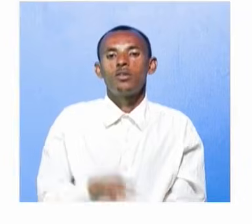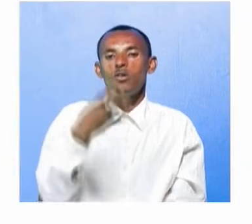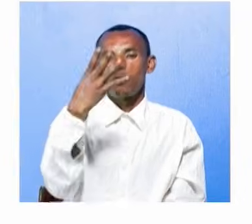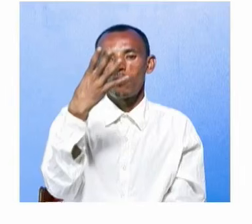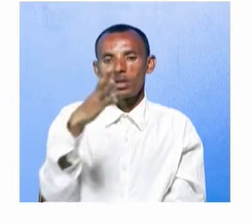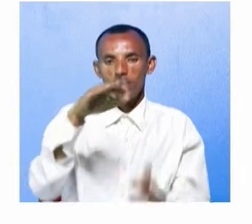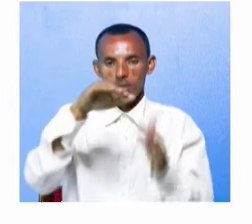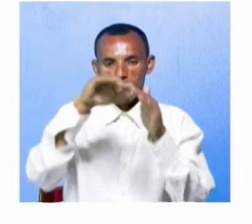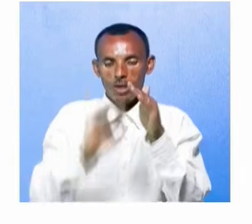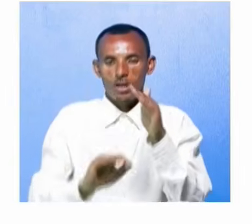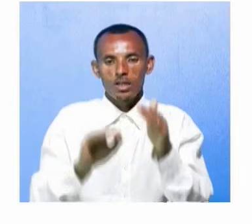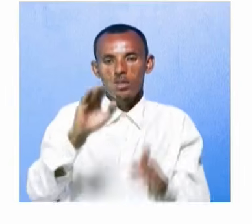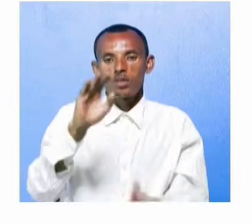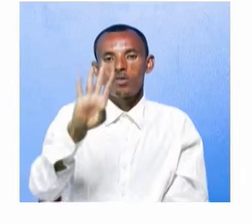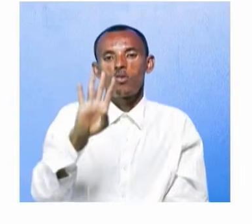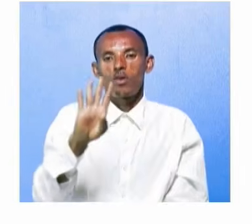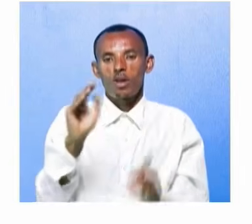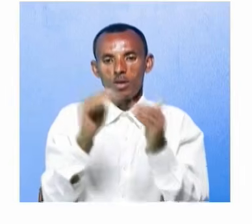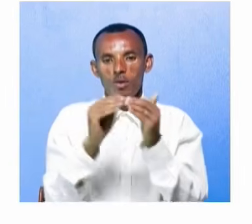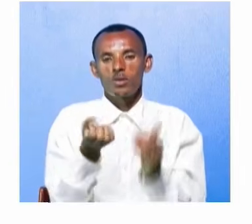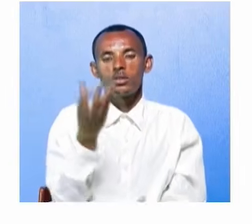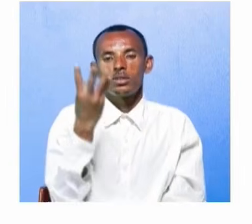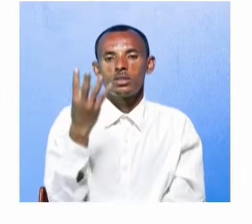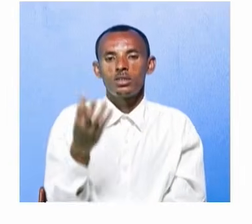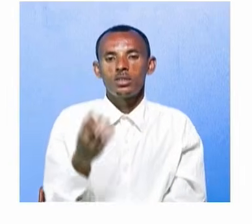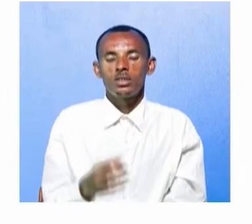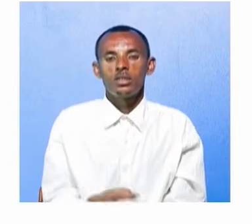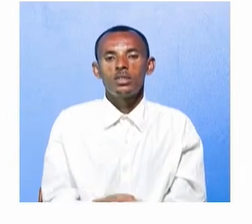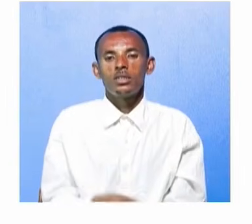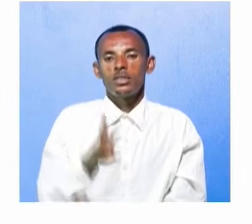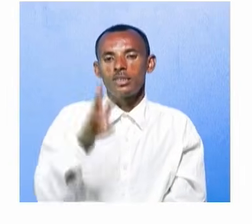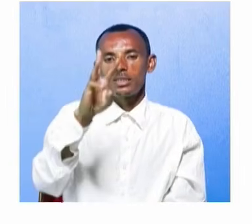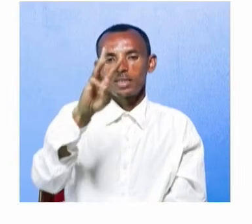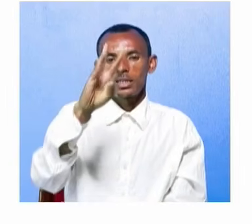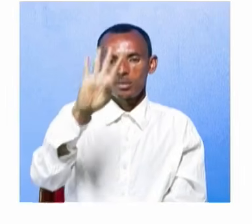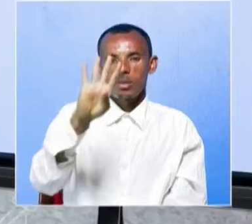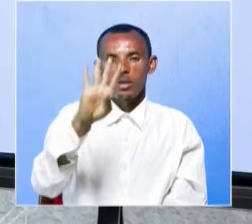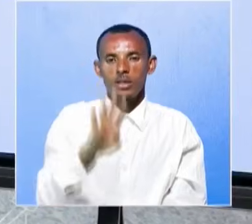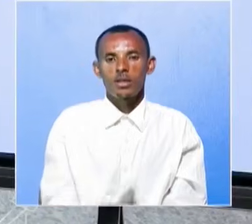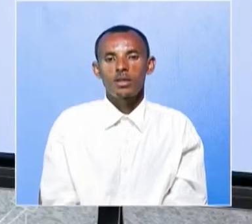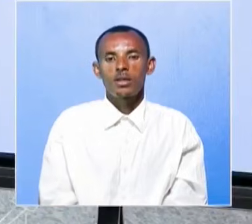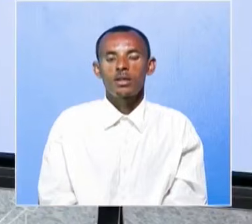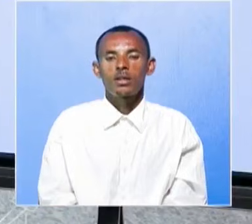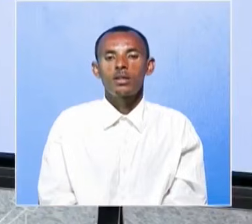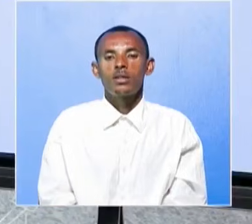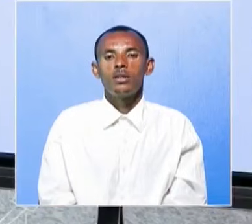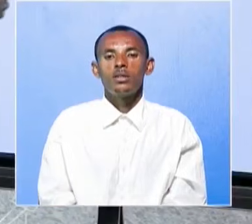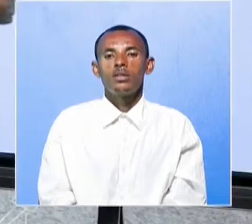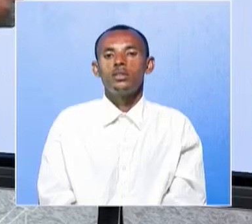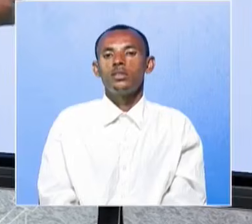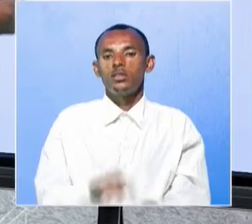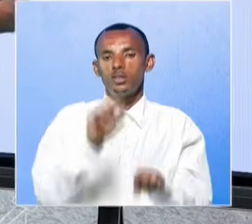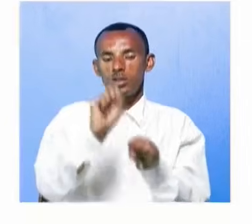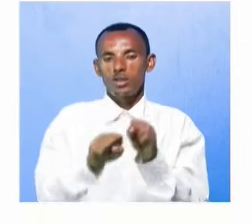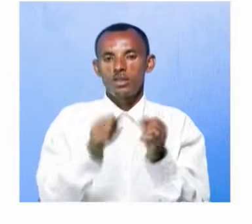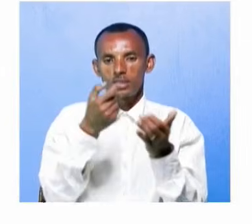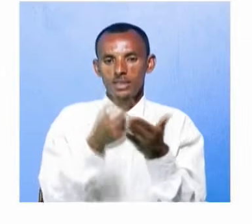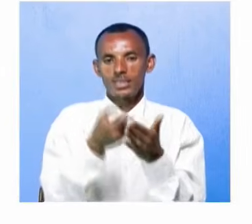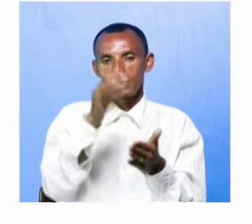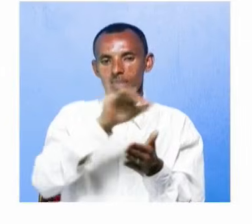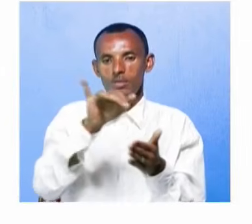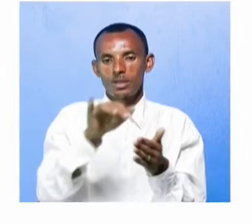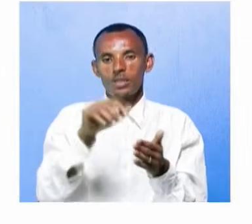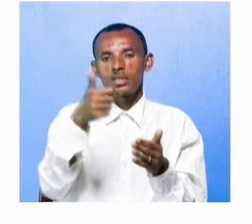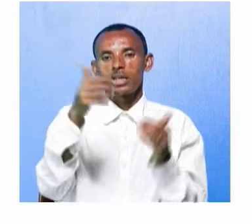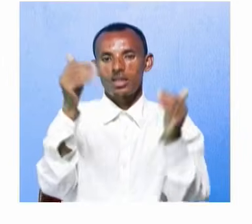14 minus 4 is equal to 6b. Okay, so this is the same as 10